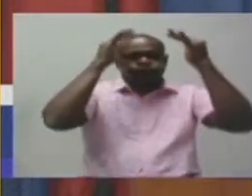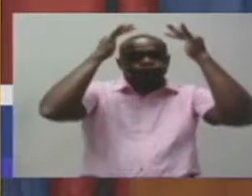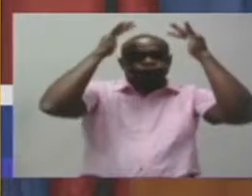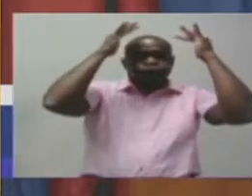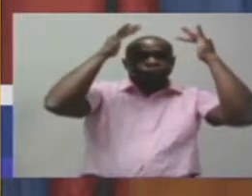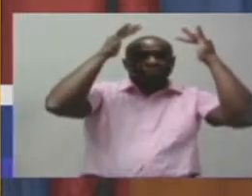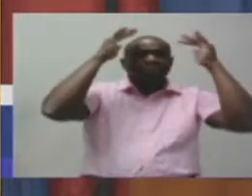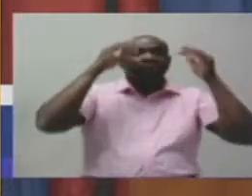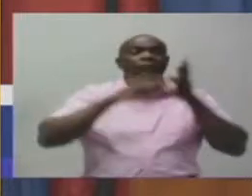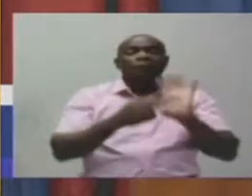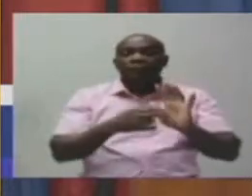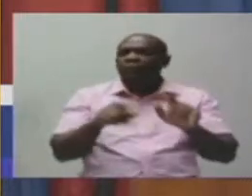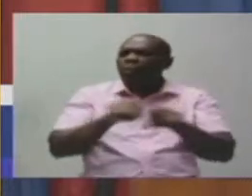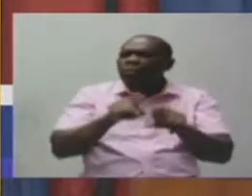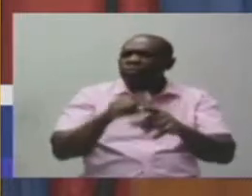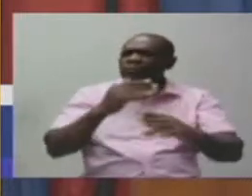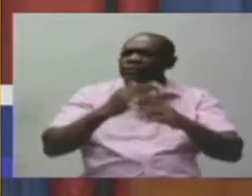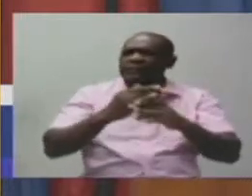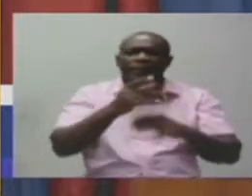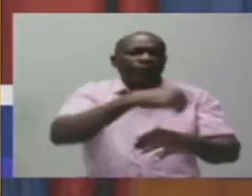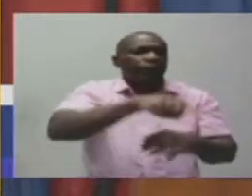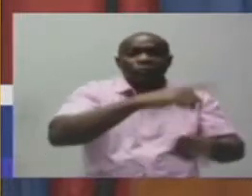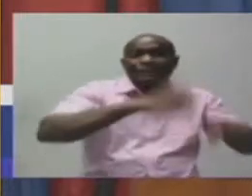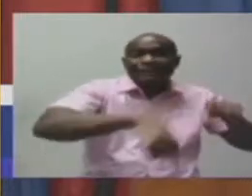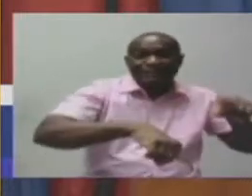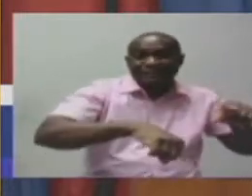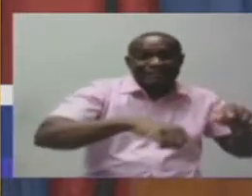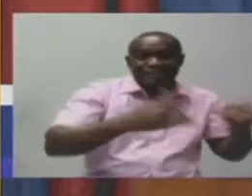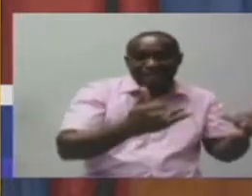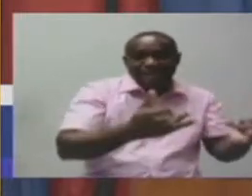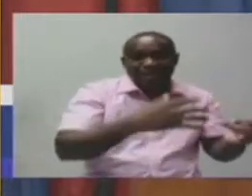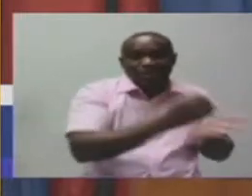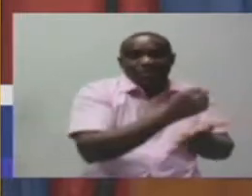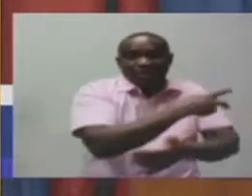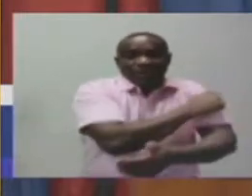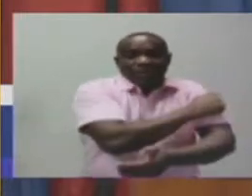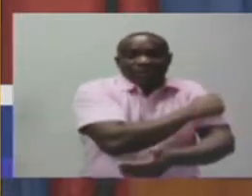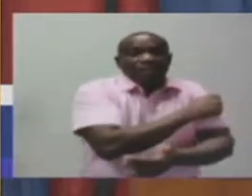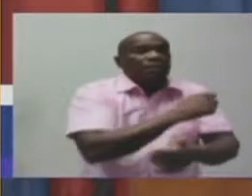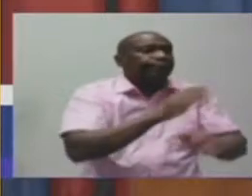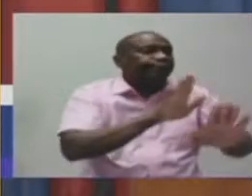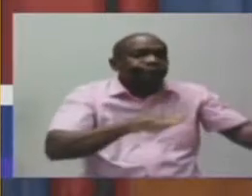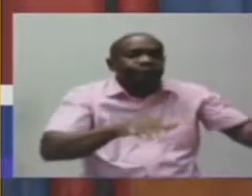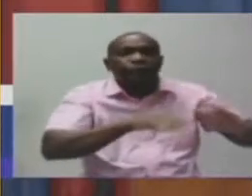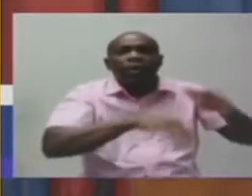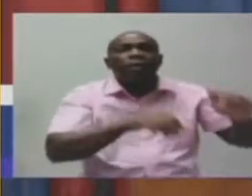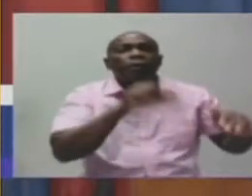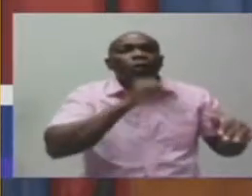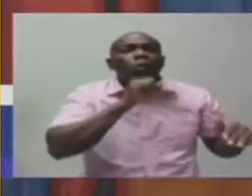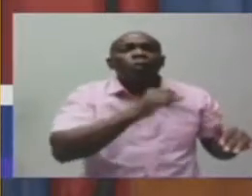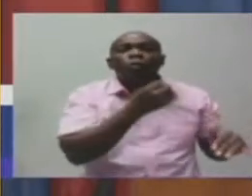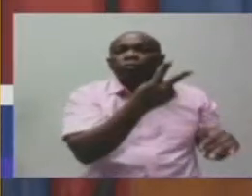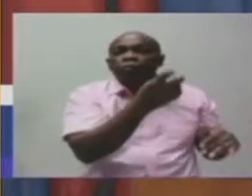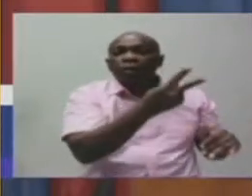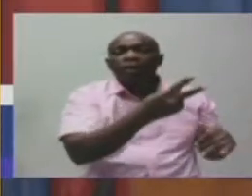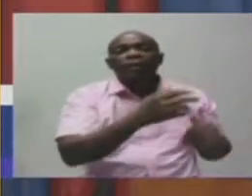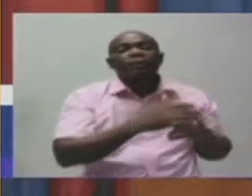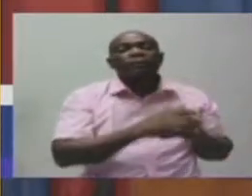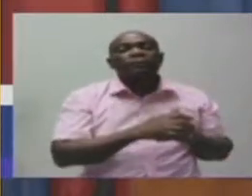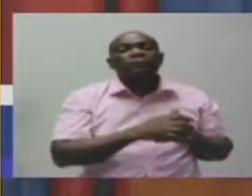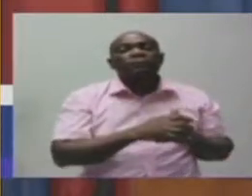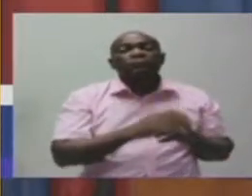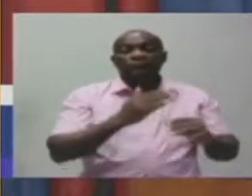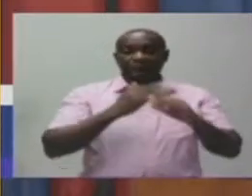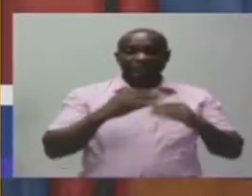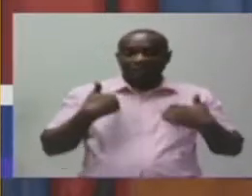like our children who are under 12. And let us protect those and protect ourselves from ending up and requiring care